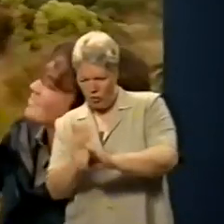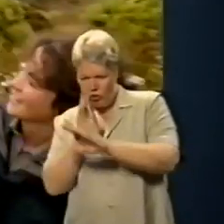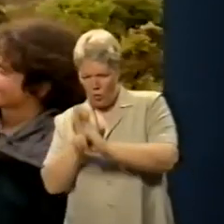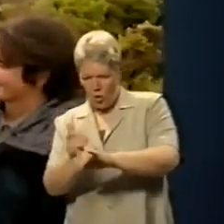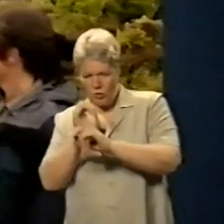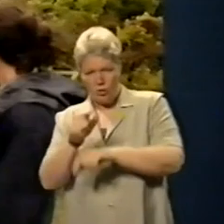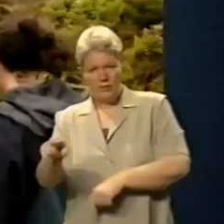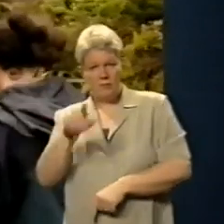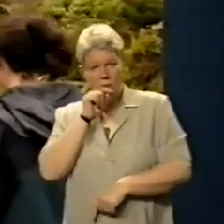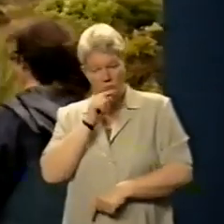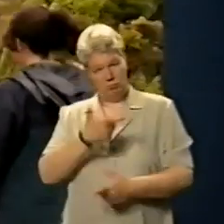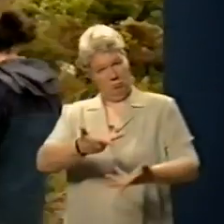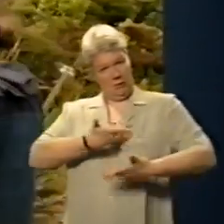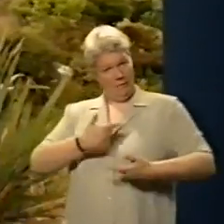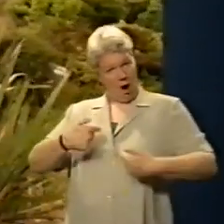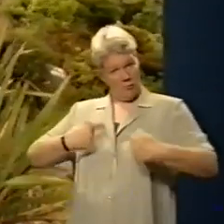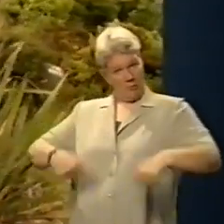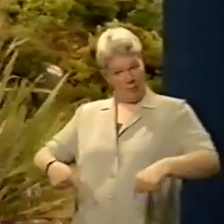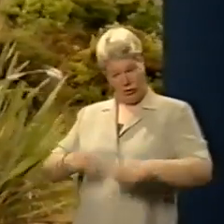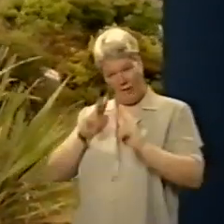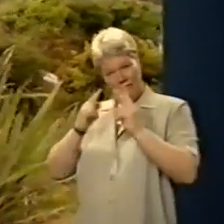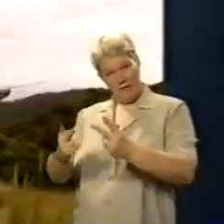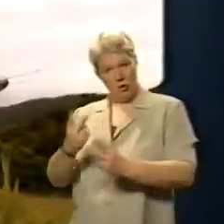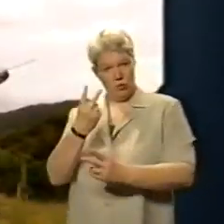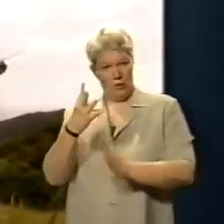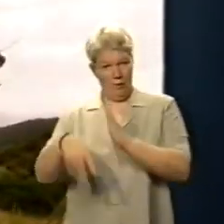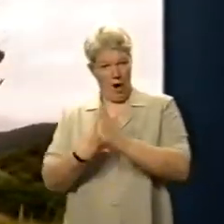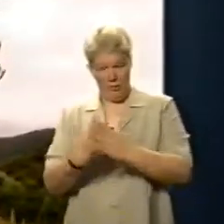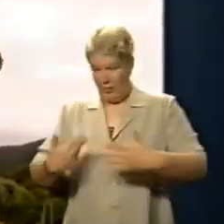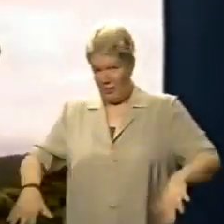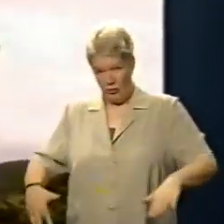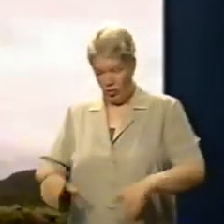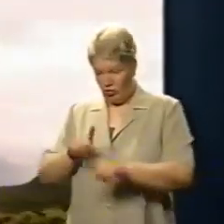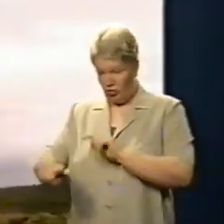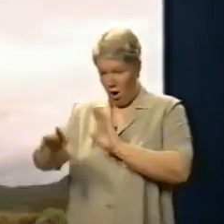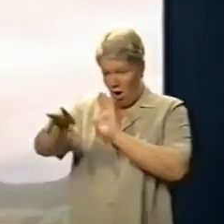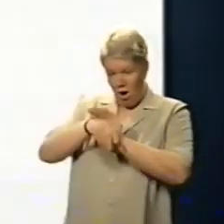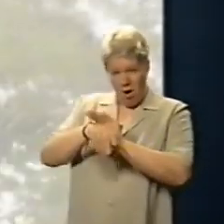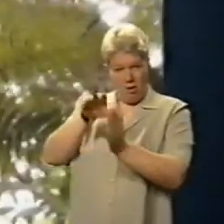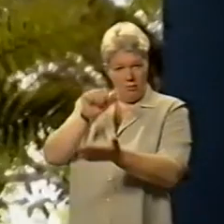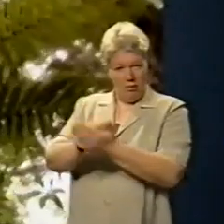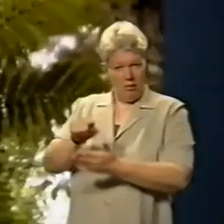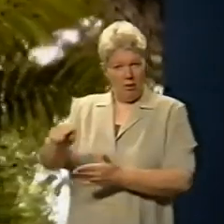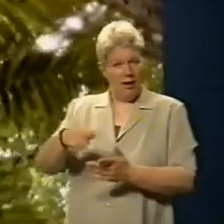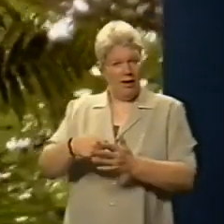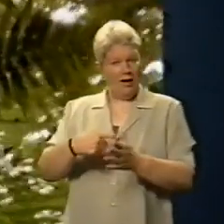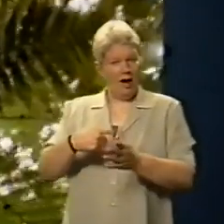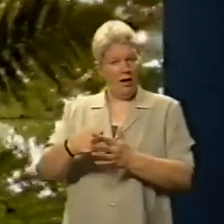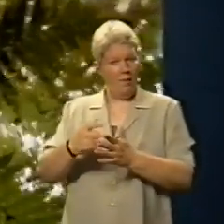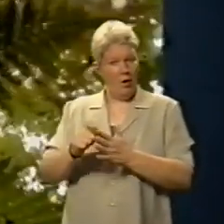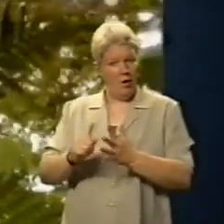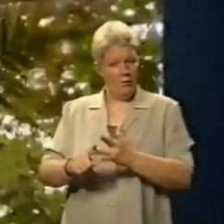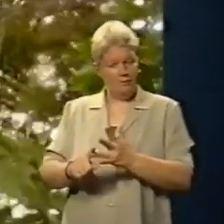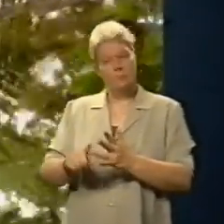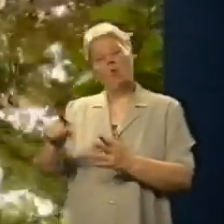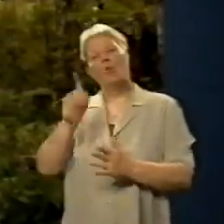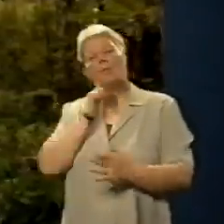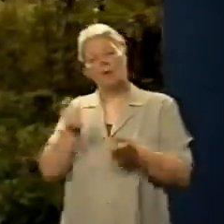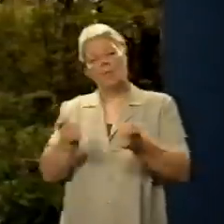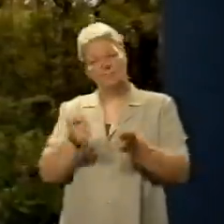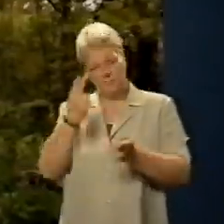We've been given permission to visit for just 24 hours to try to catch a rare glimpse of one of them. Jo Joyce runs the